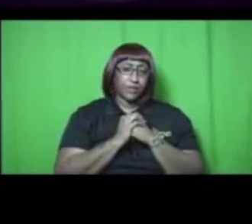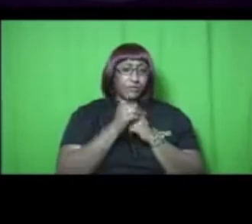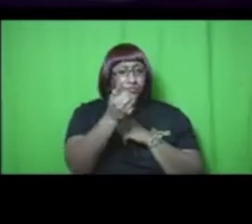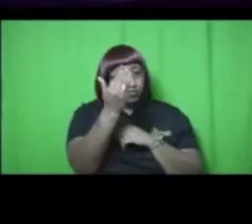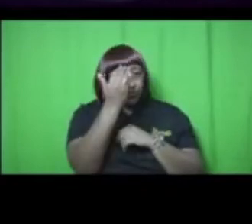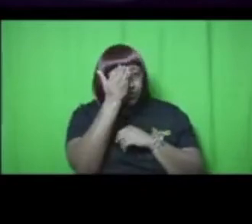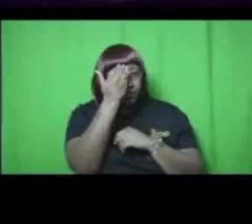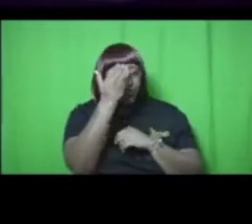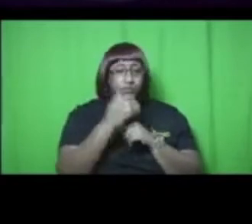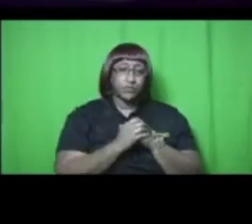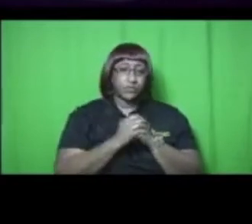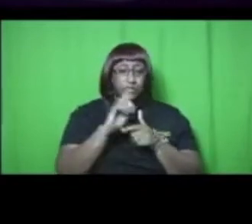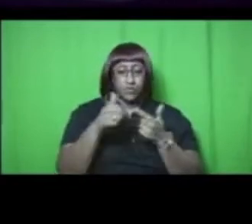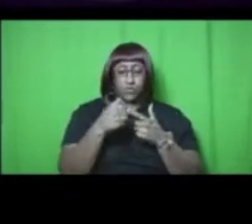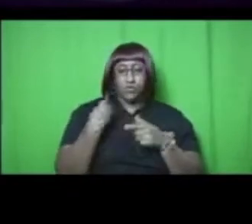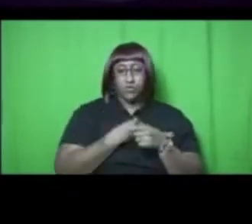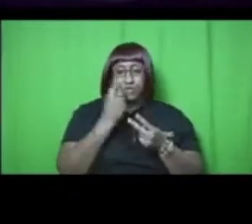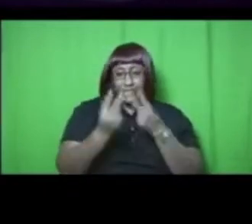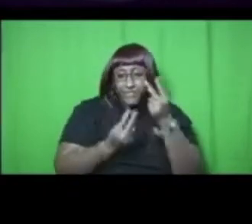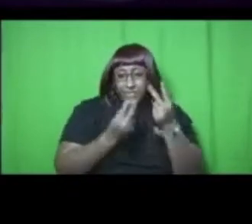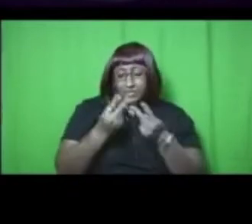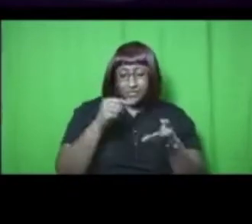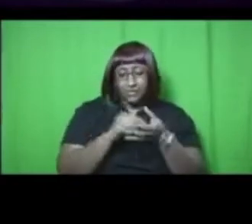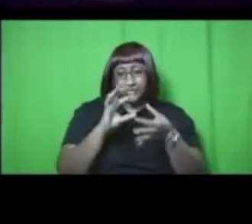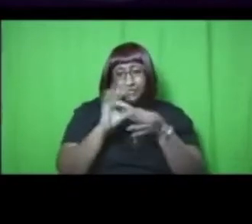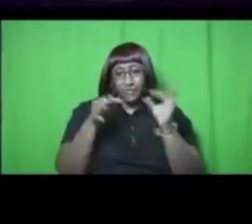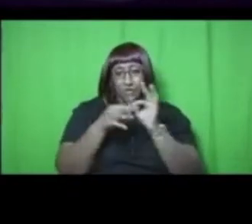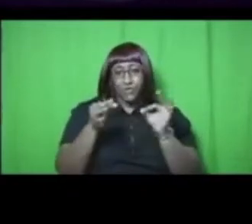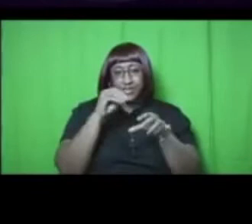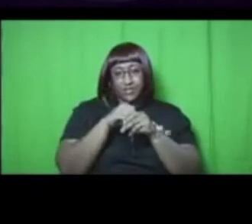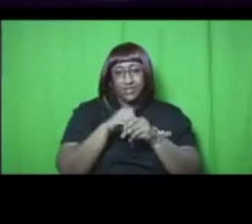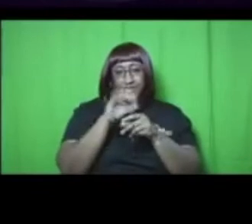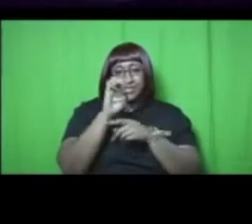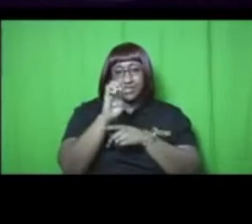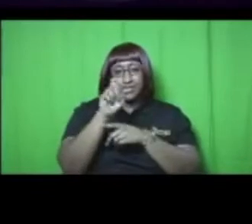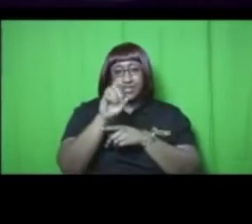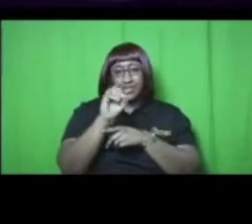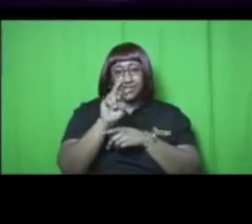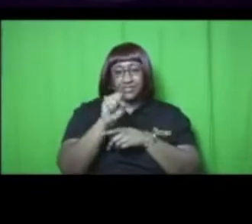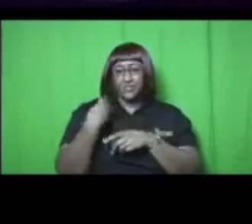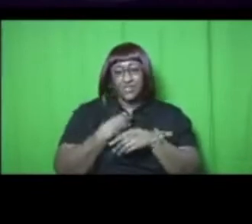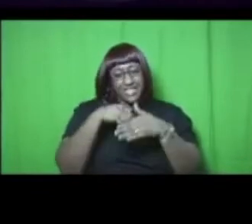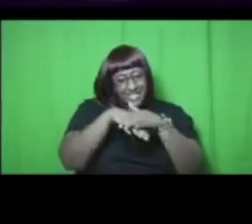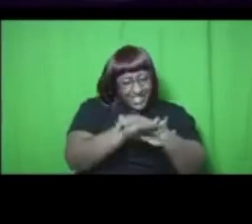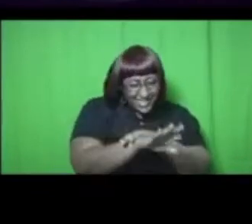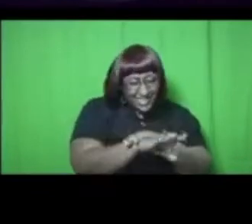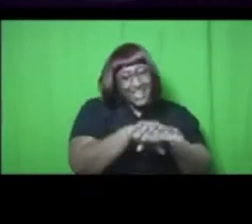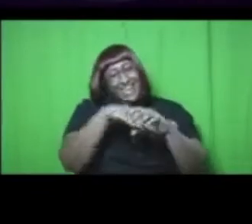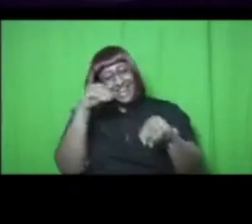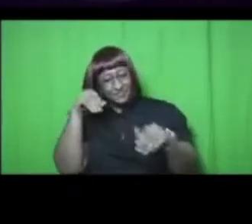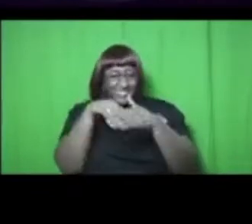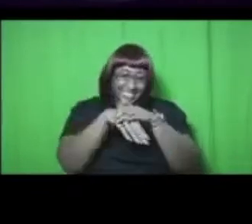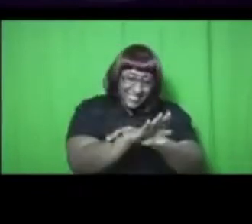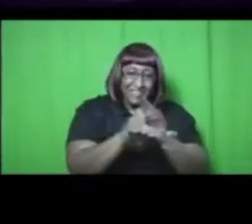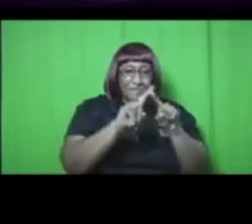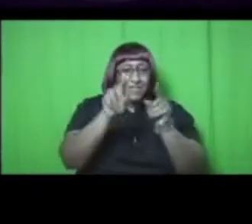You know, when we visited this text at Exodus, and we've been in and out of Exodus, I tried to get out and stay out, but